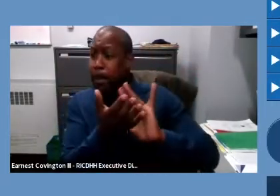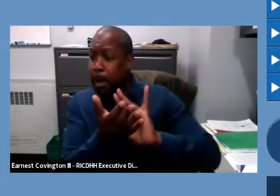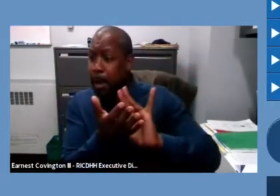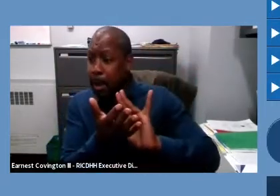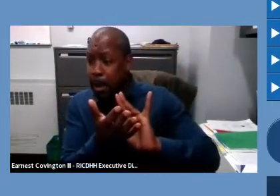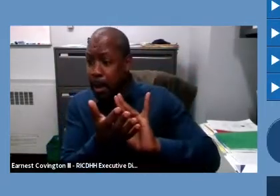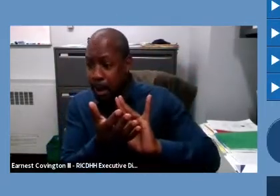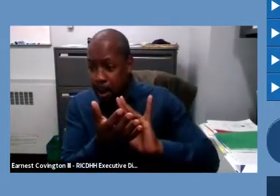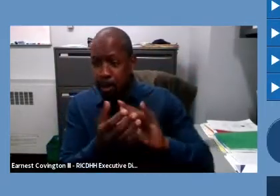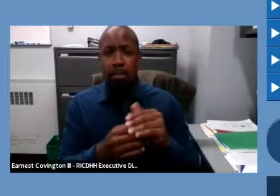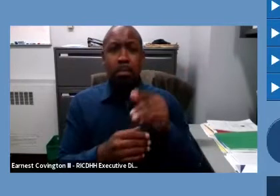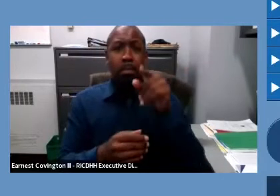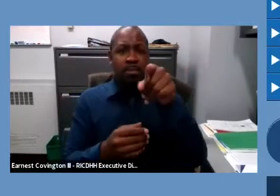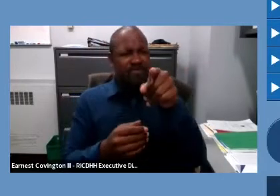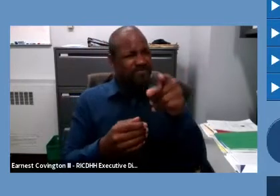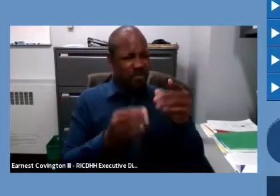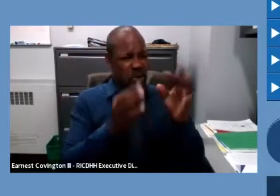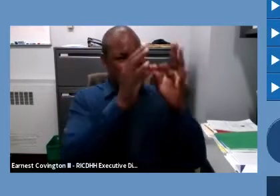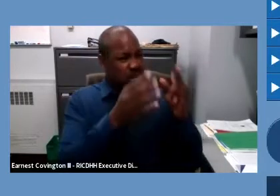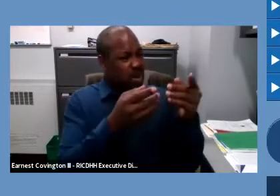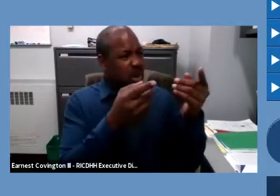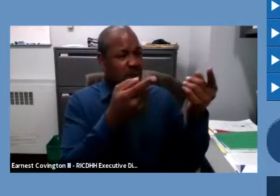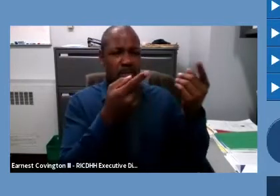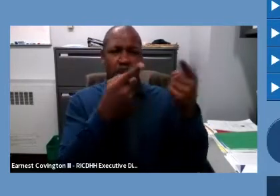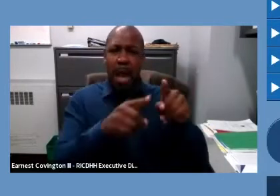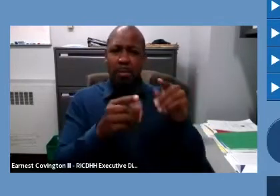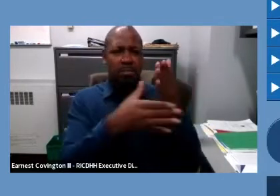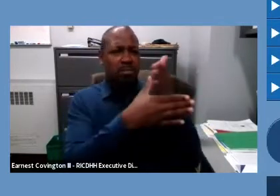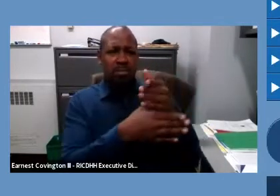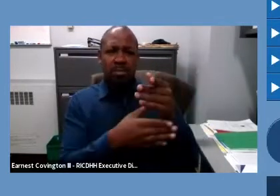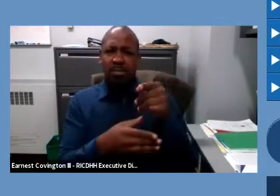If your complaint is related to